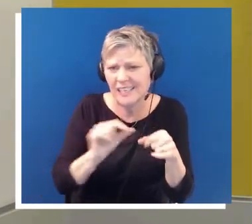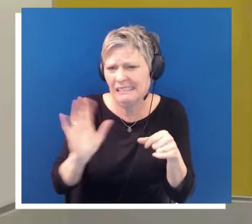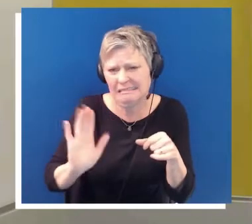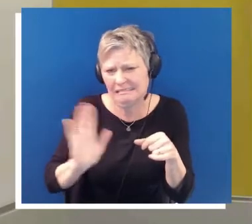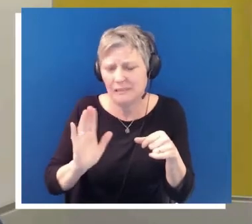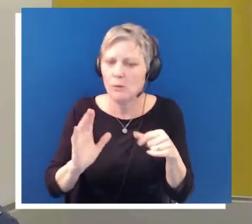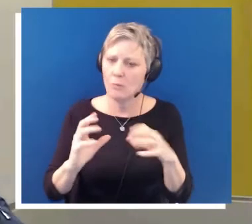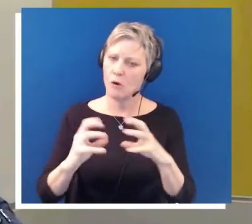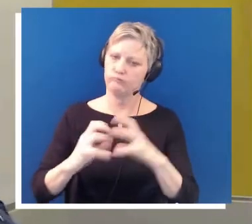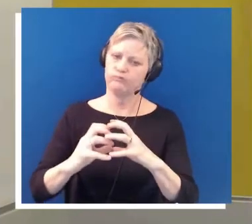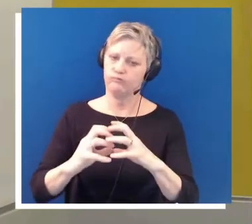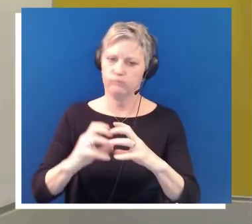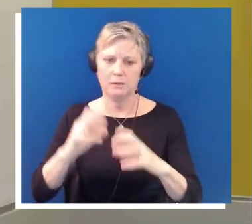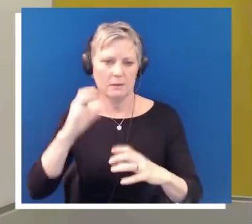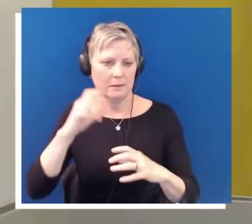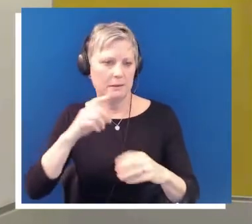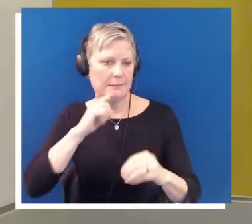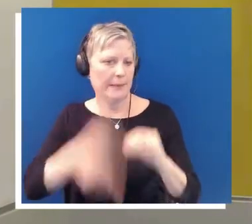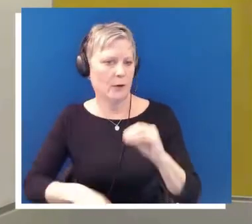And dump those right in there.